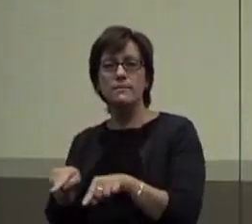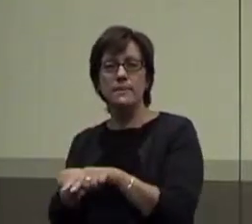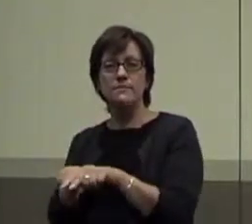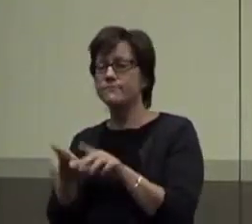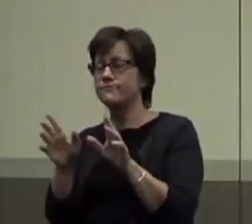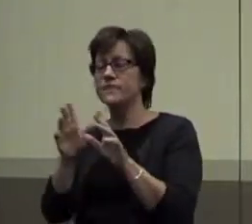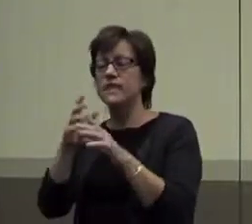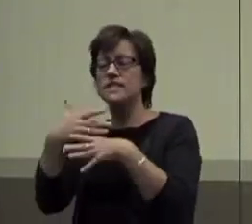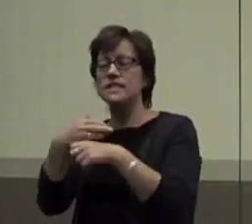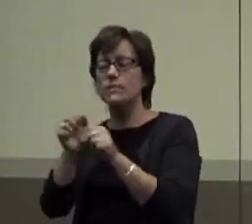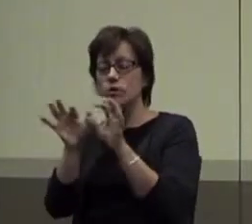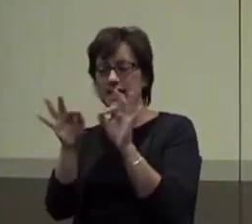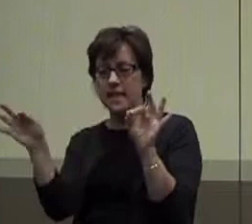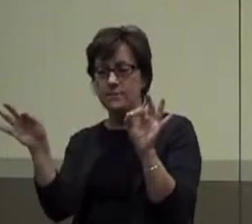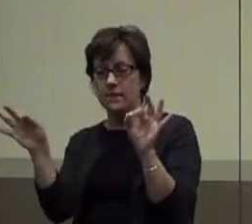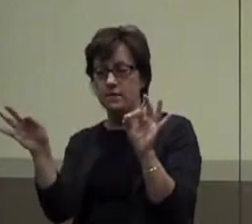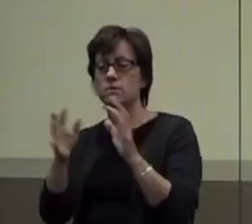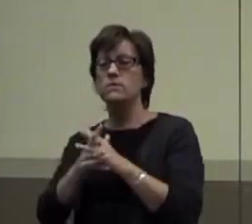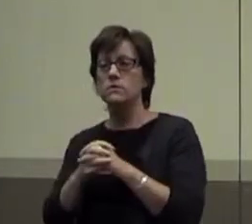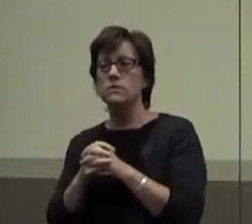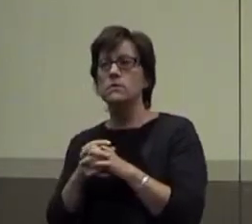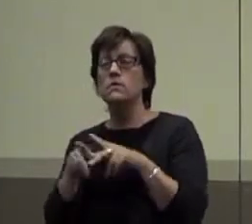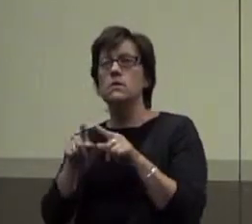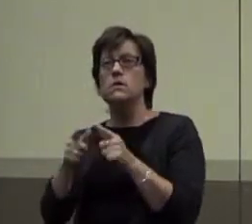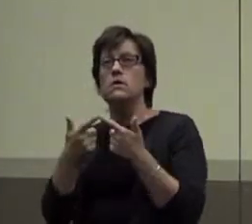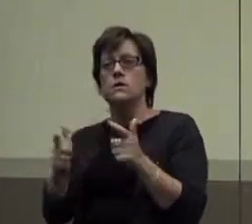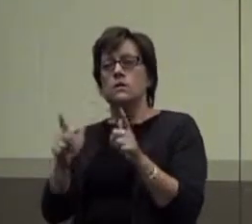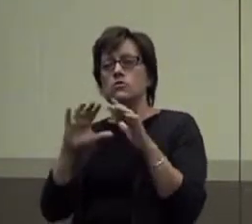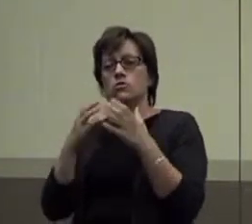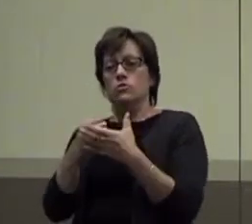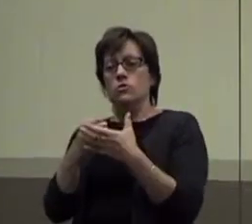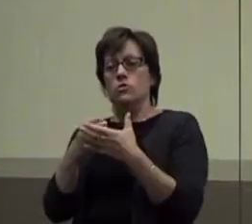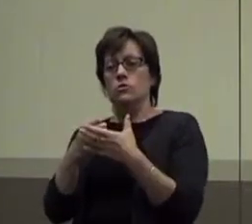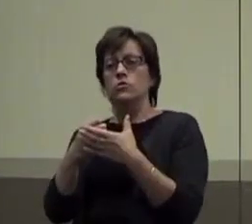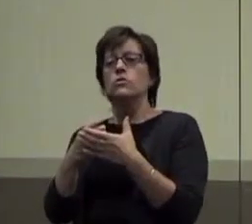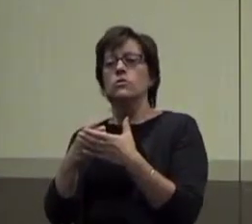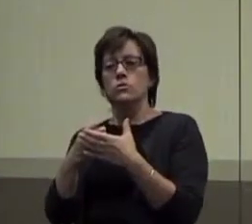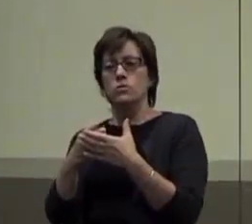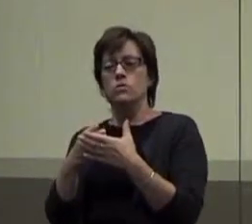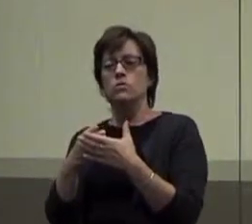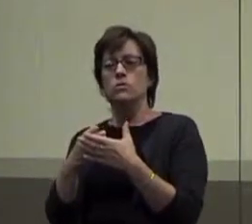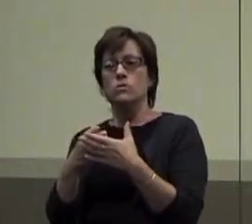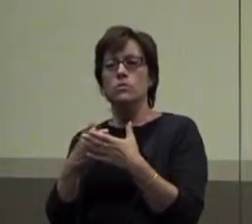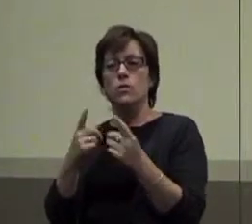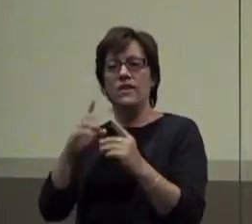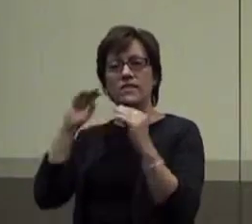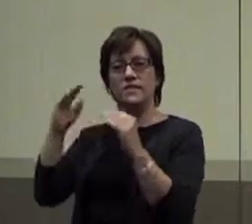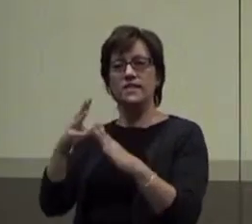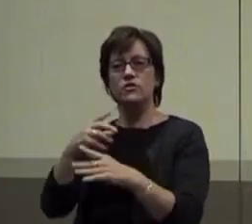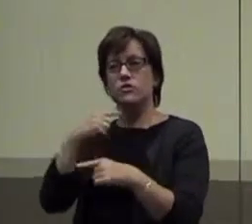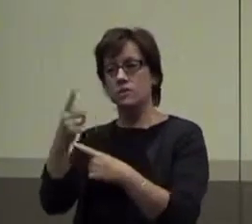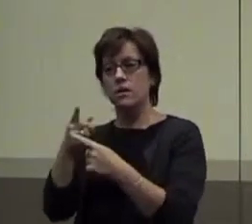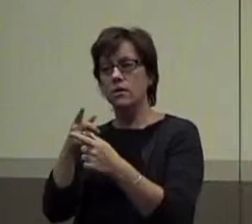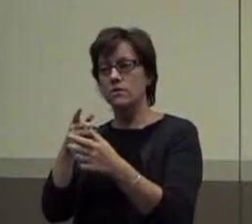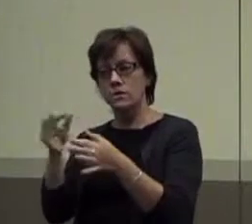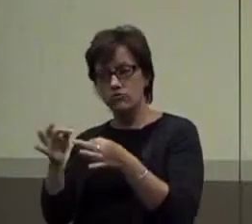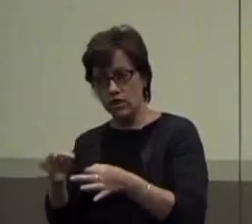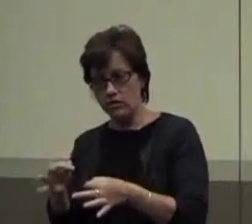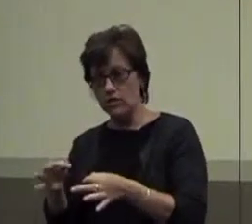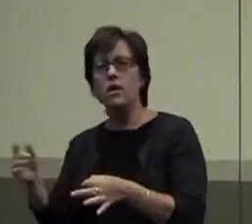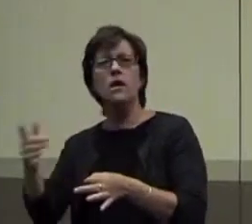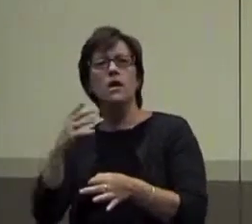So during large group instruction, when given instruction or correction from the teacher, he actually talks and yells